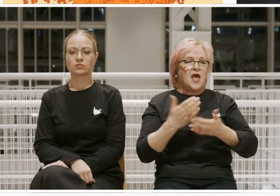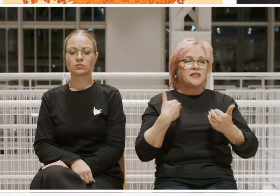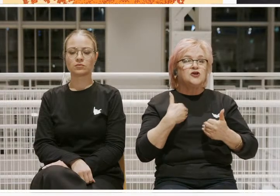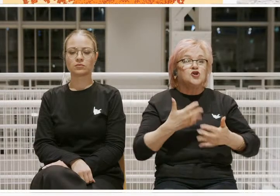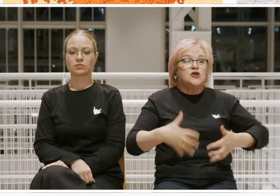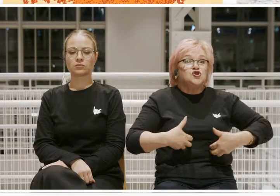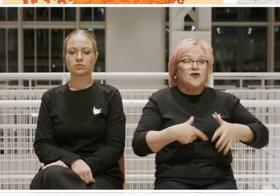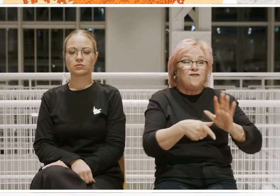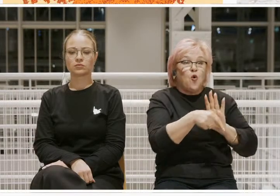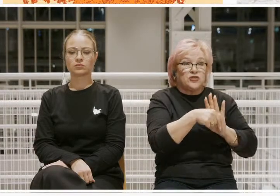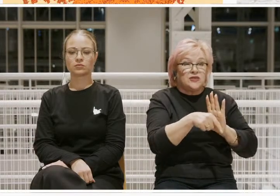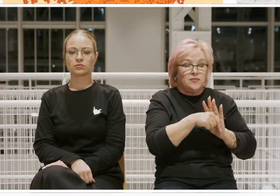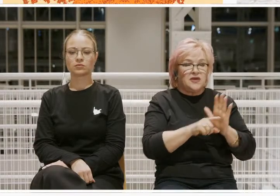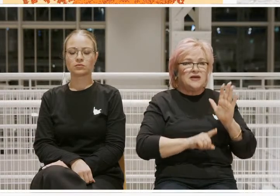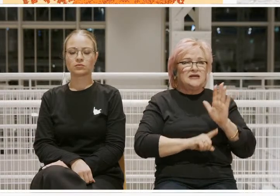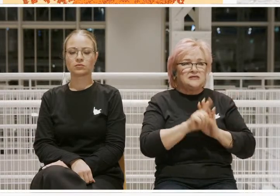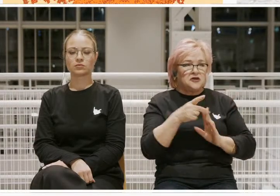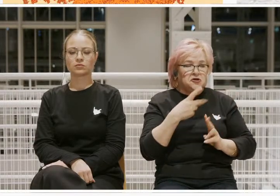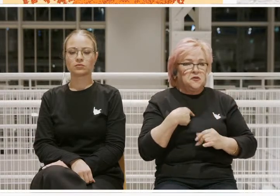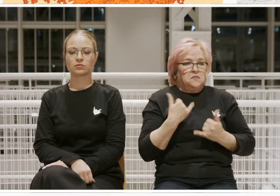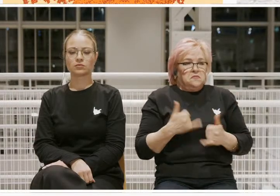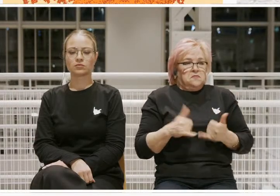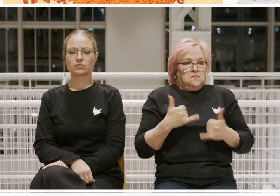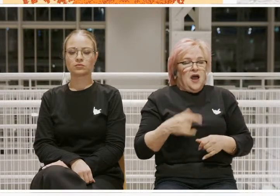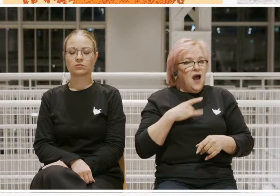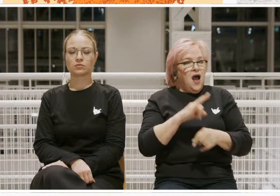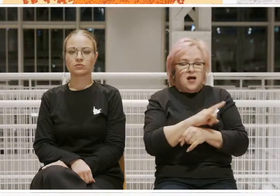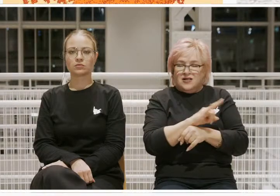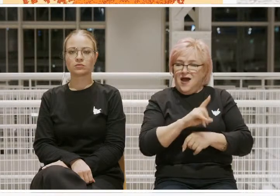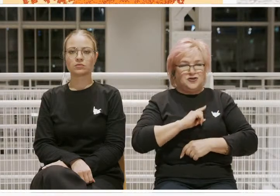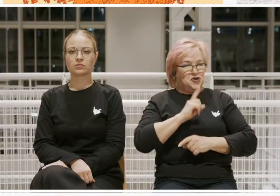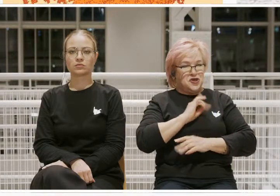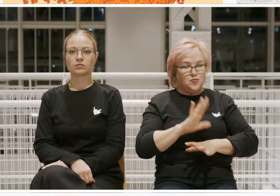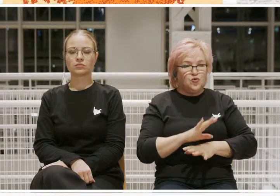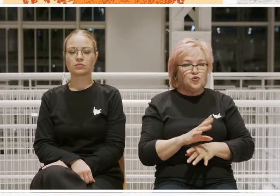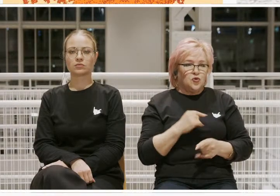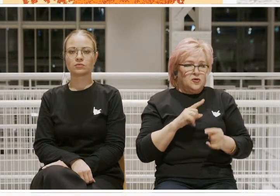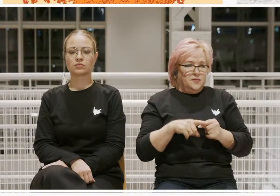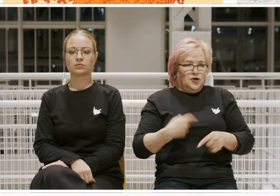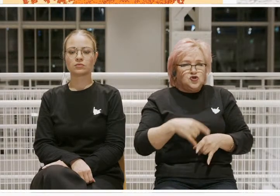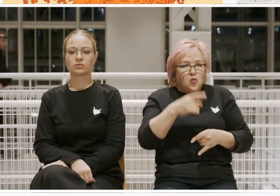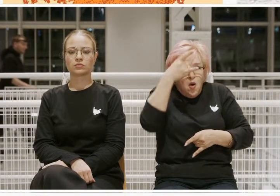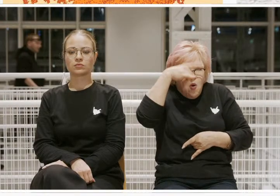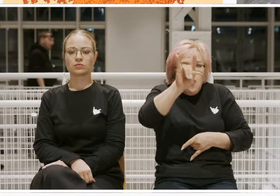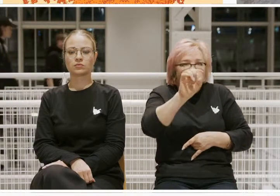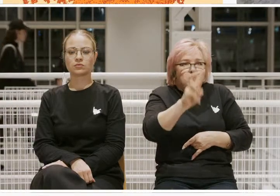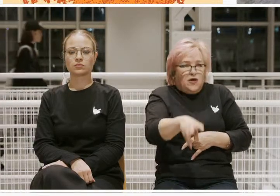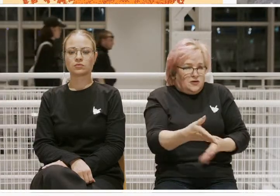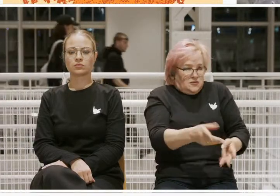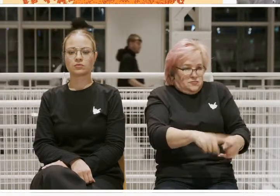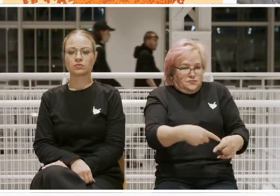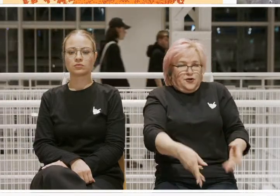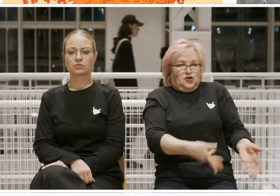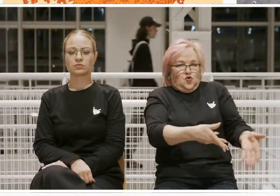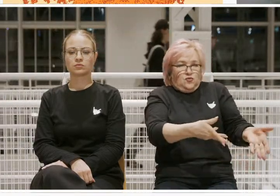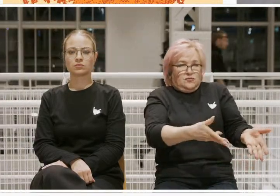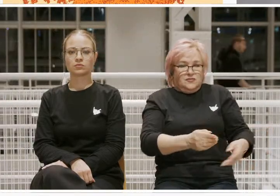söylemeyeceğim. Mandalarla ilgili mi falan, bildiğimiz mandalar mı gibi diyaloglar oldu aslanlarımızda.